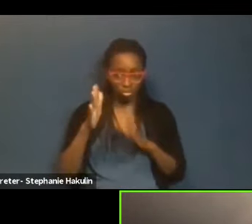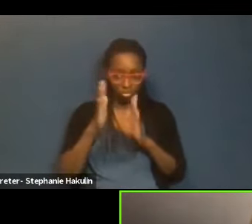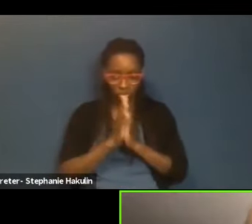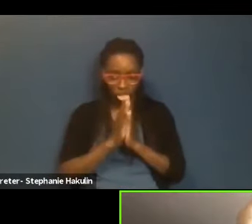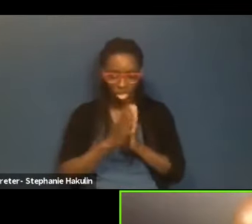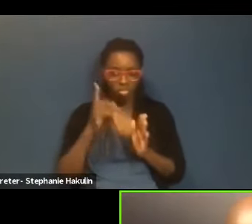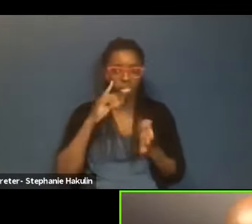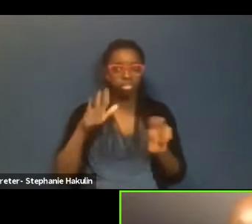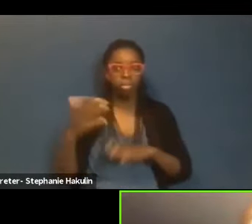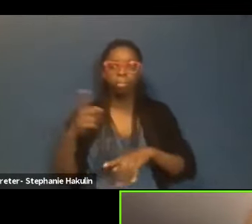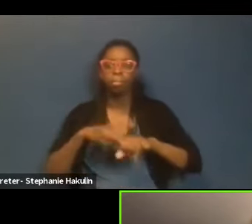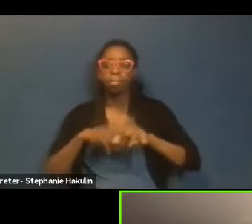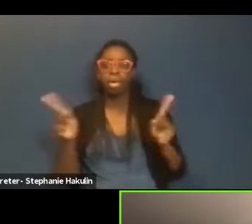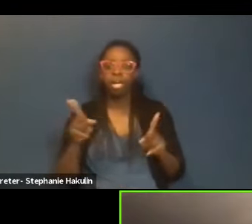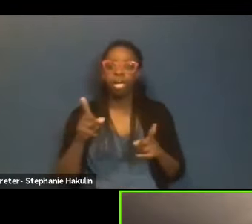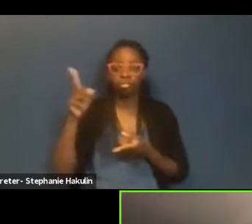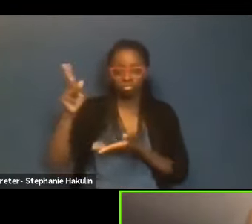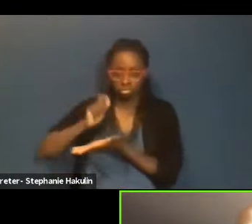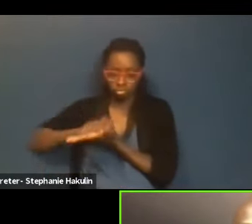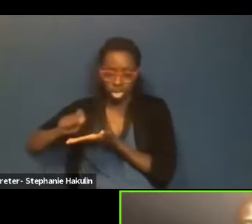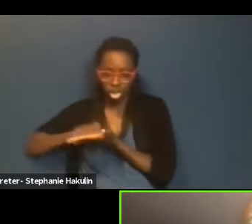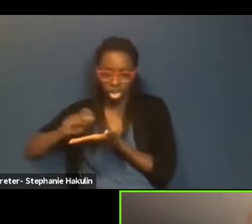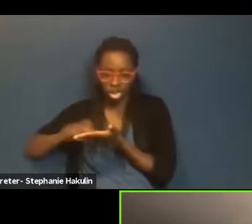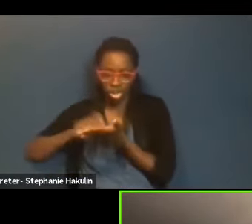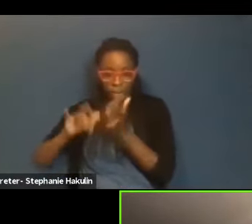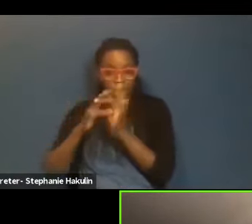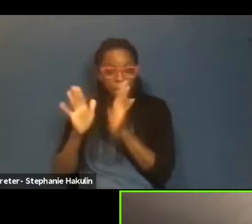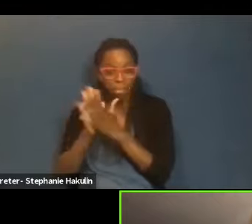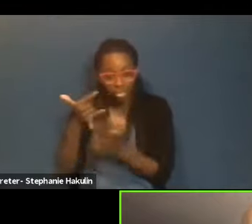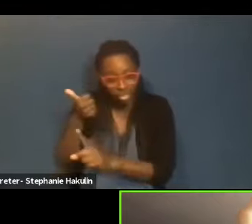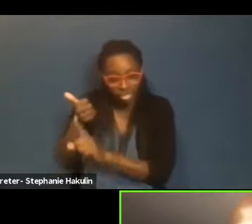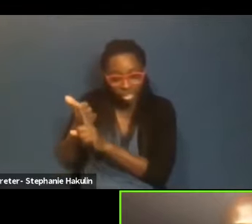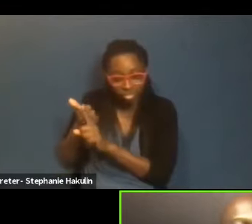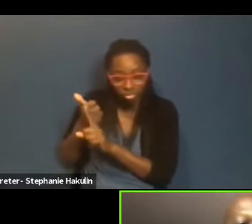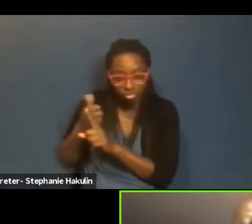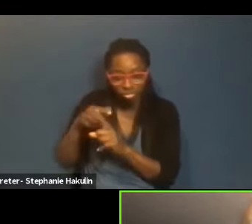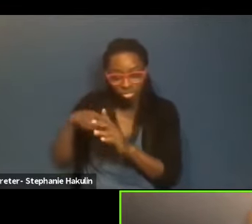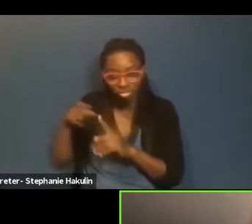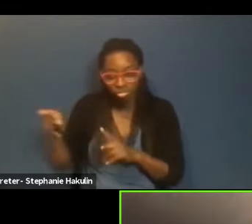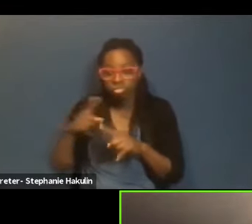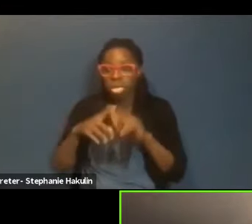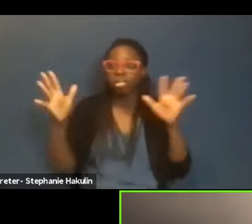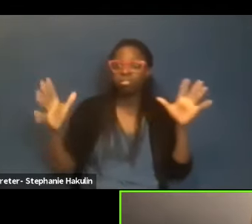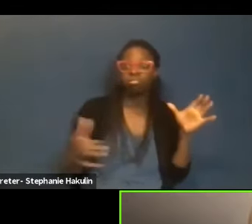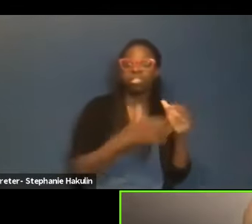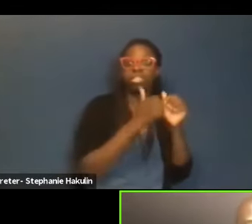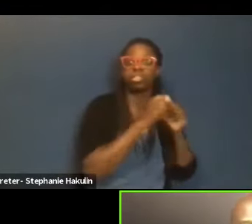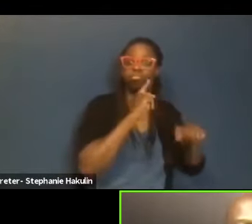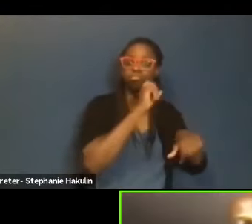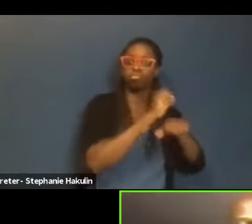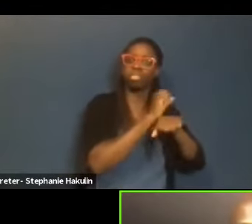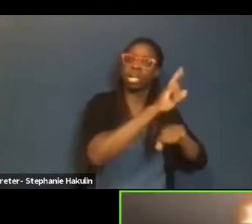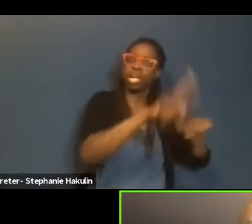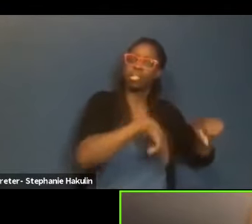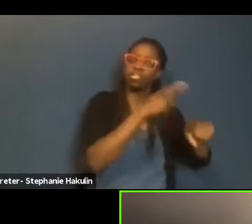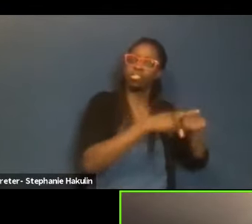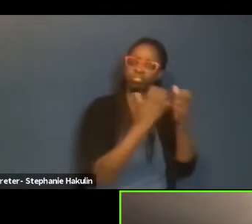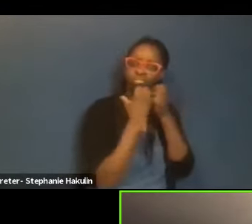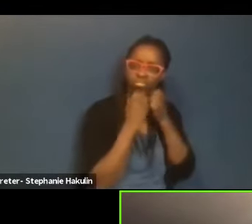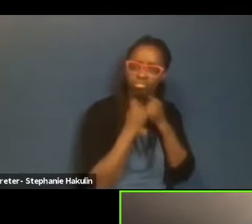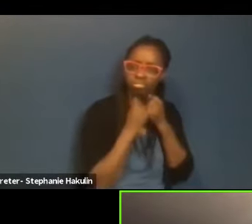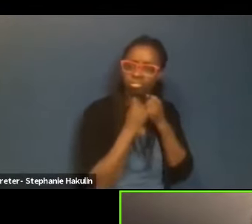Alone, together, the nation grieves, mourns the recently departed and the norms of their past,